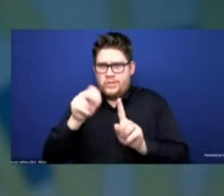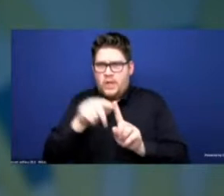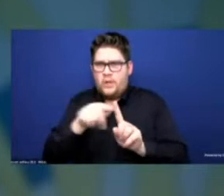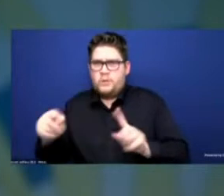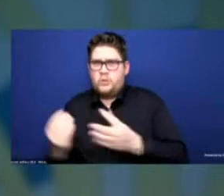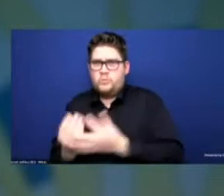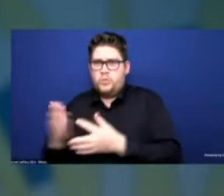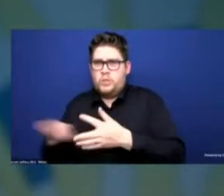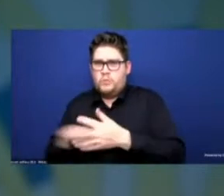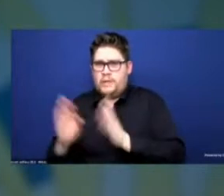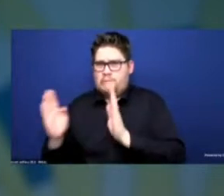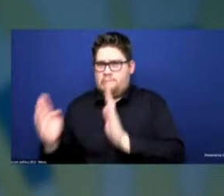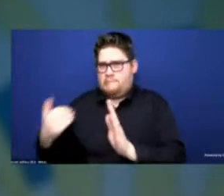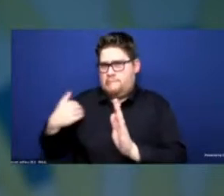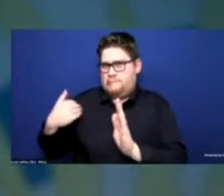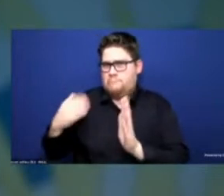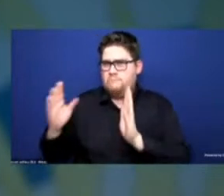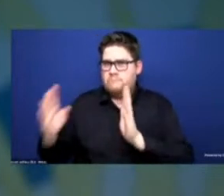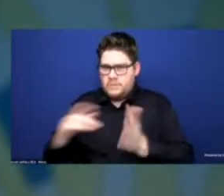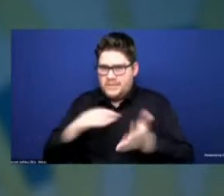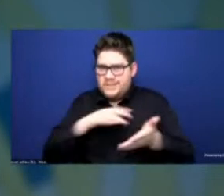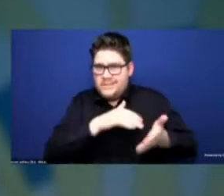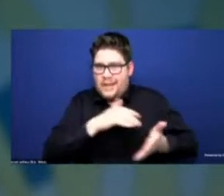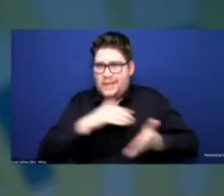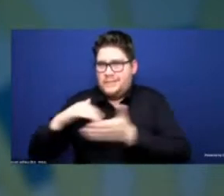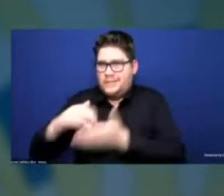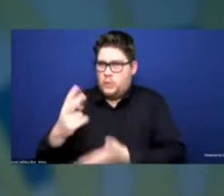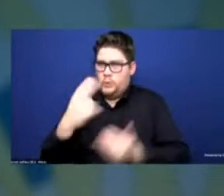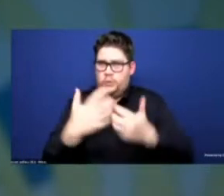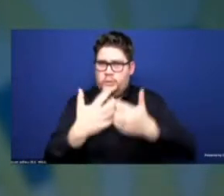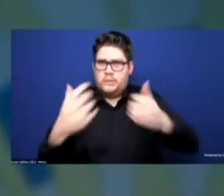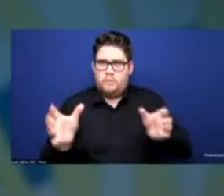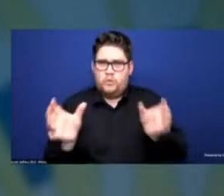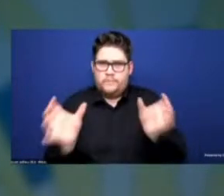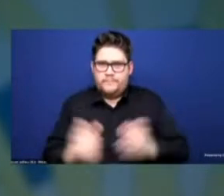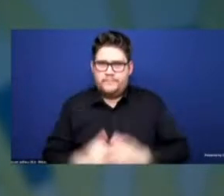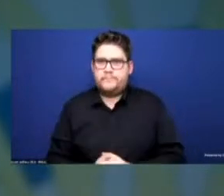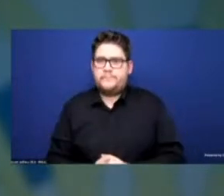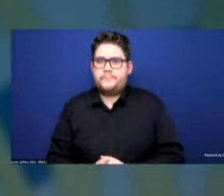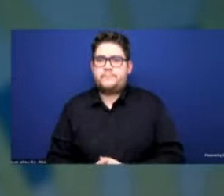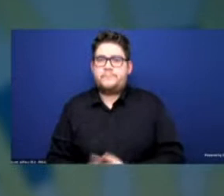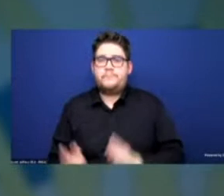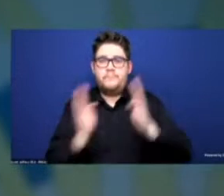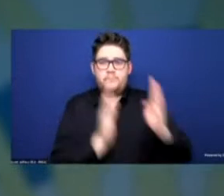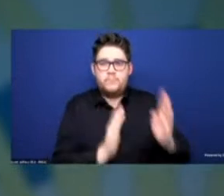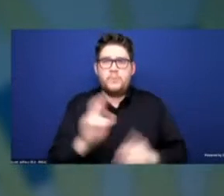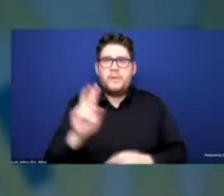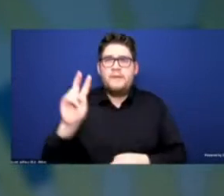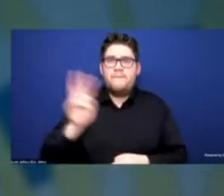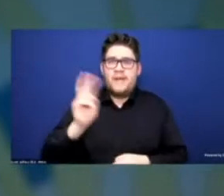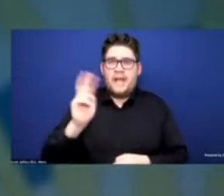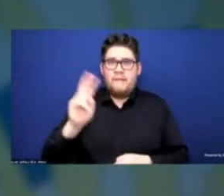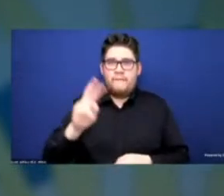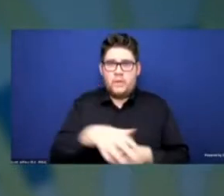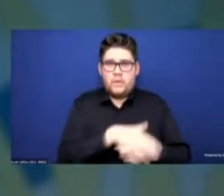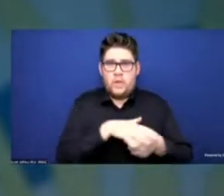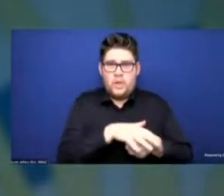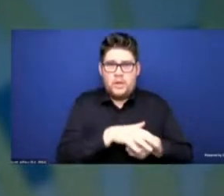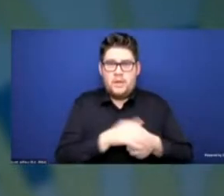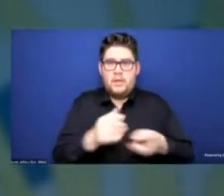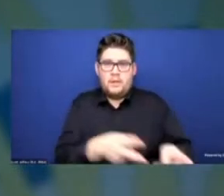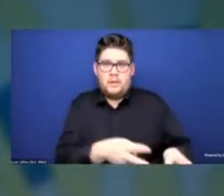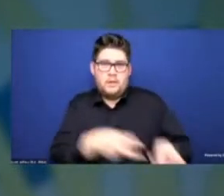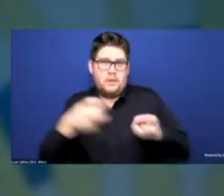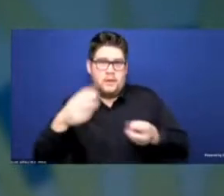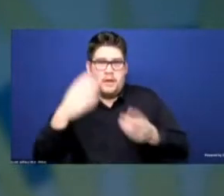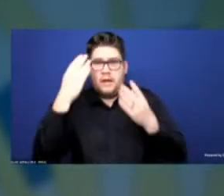So this is from these data are from the detailed case investigations and contact tracing